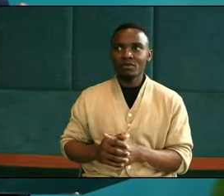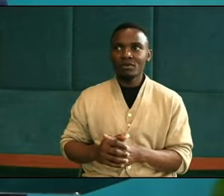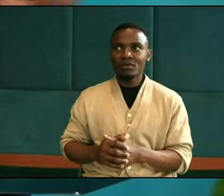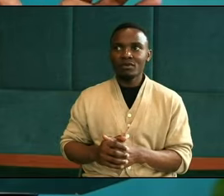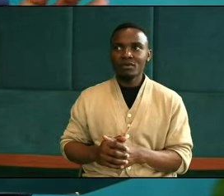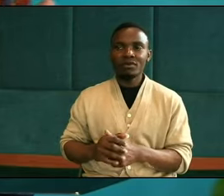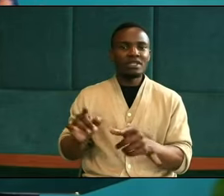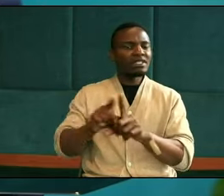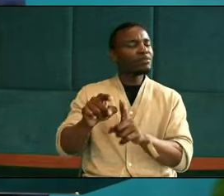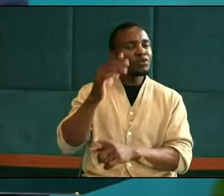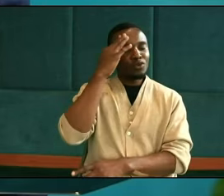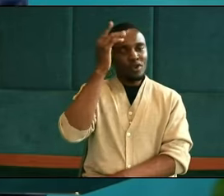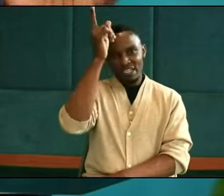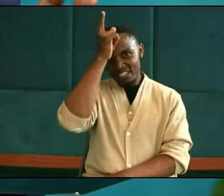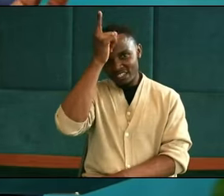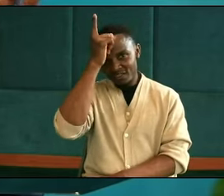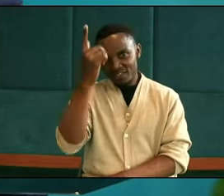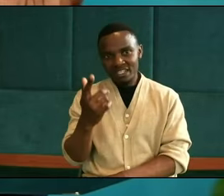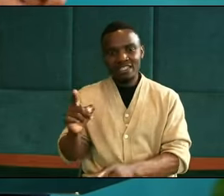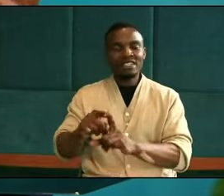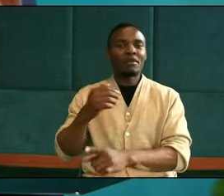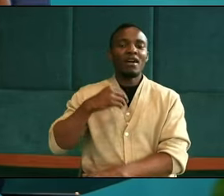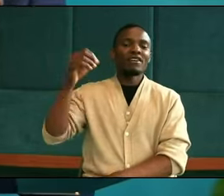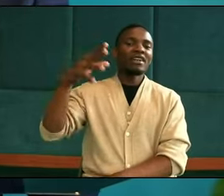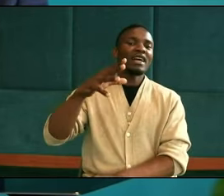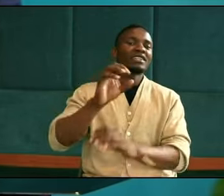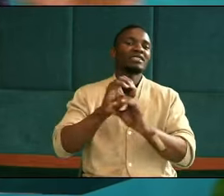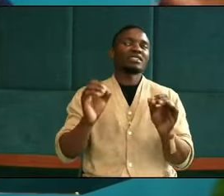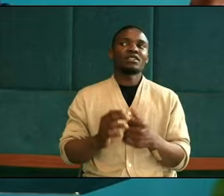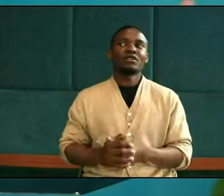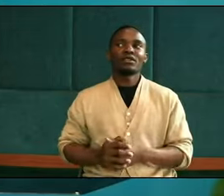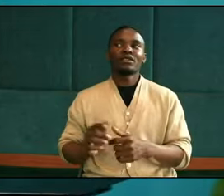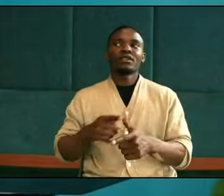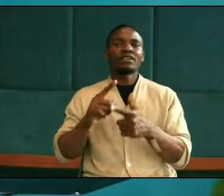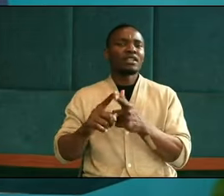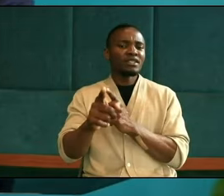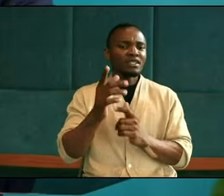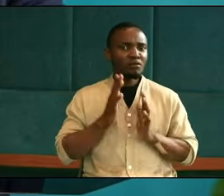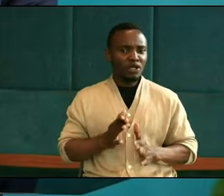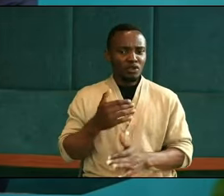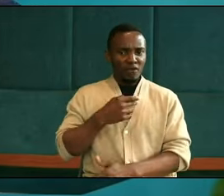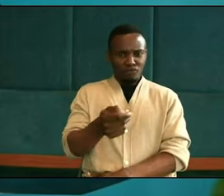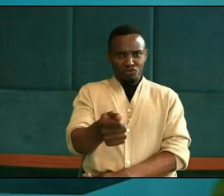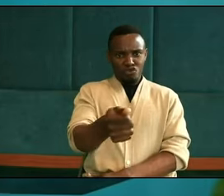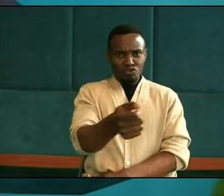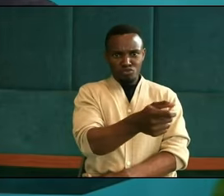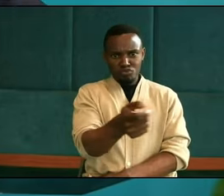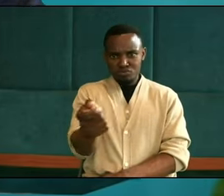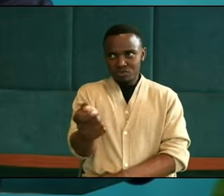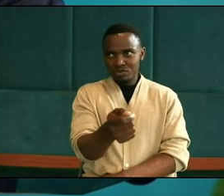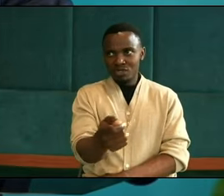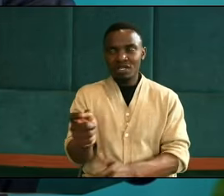it's back in the village, and there are no lights. It's dark. So he flashes a bright torch, and then he speaks with a